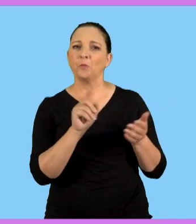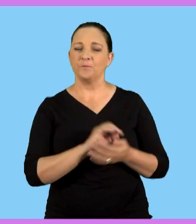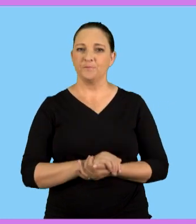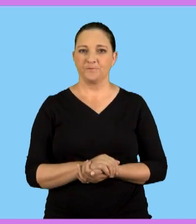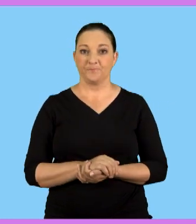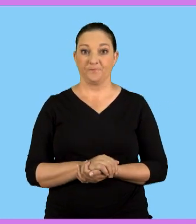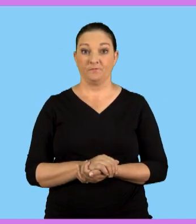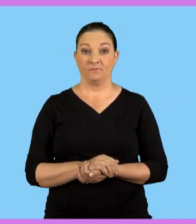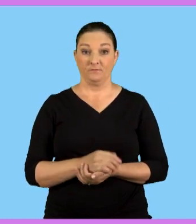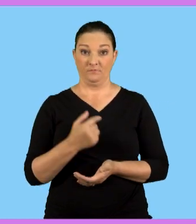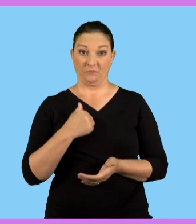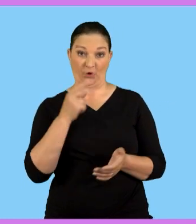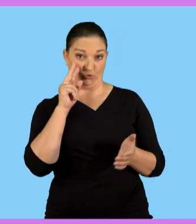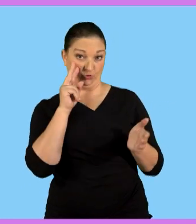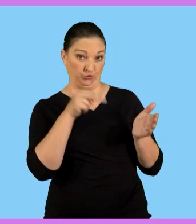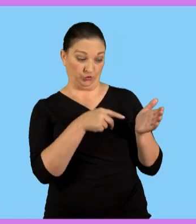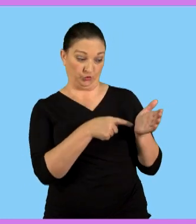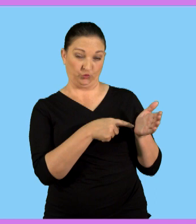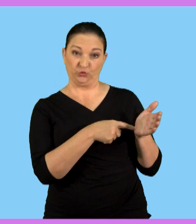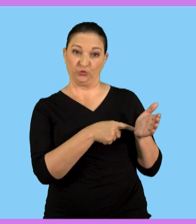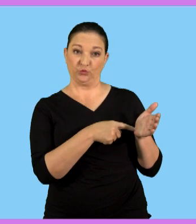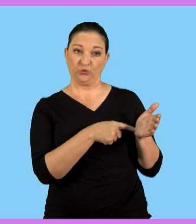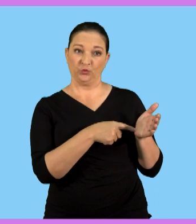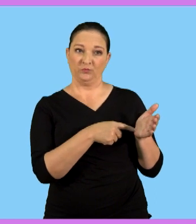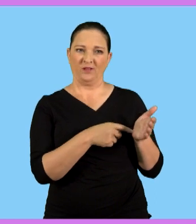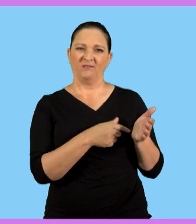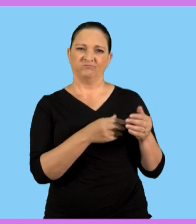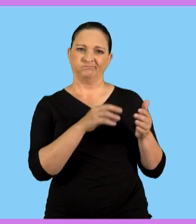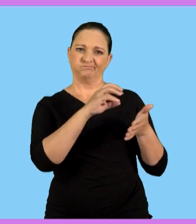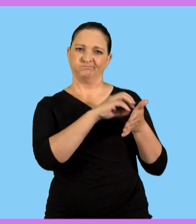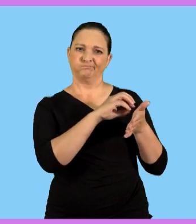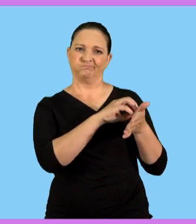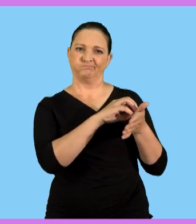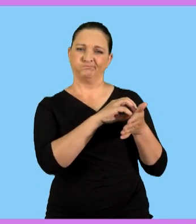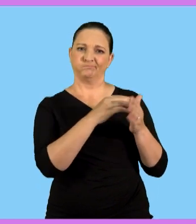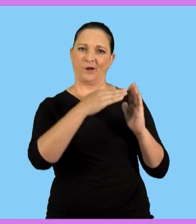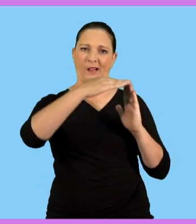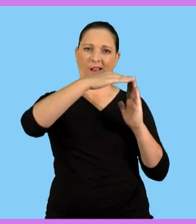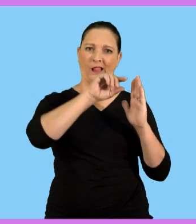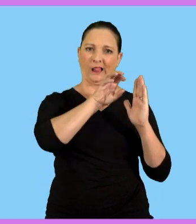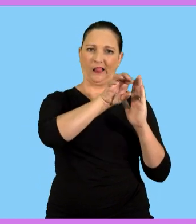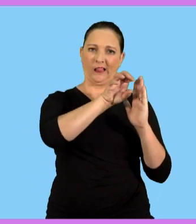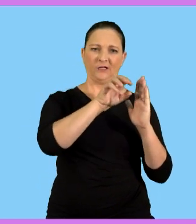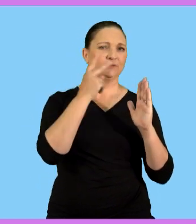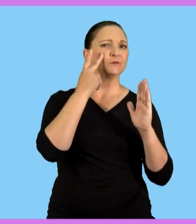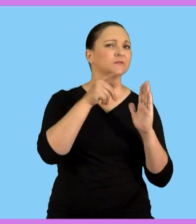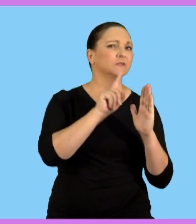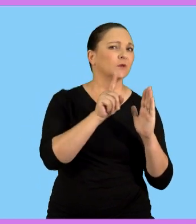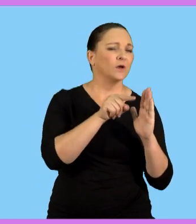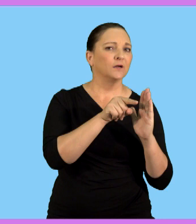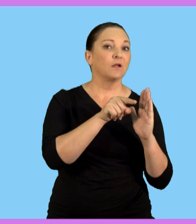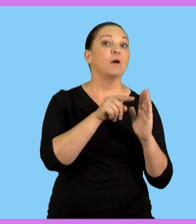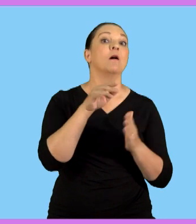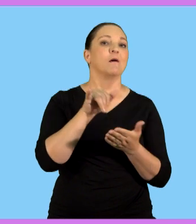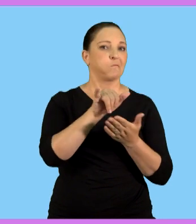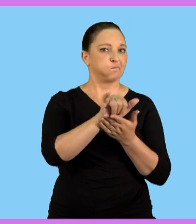us. So when I look here on my far left corner, right, there's a key. So there we can clearly see